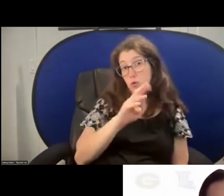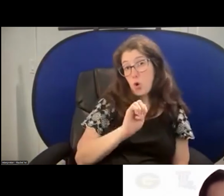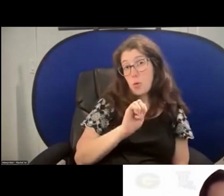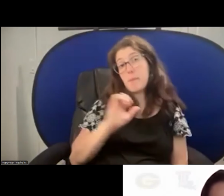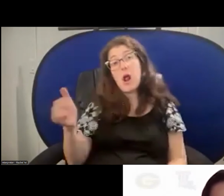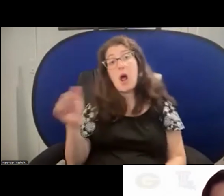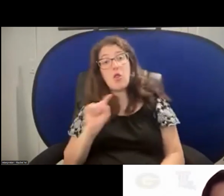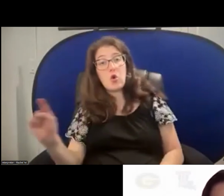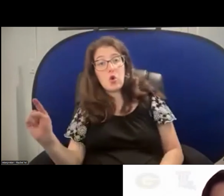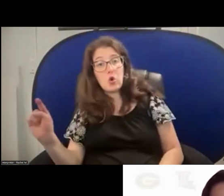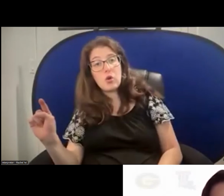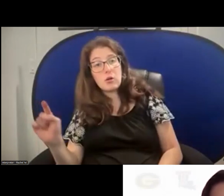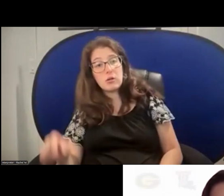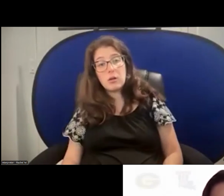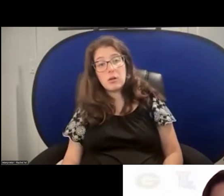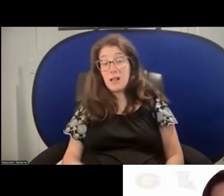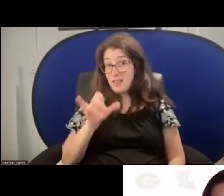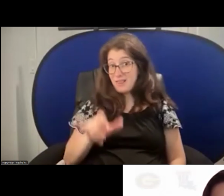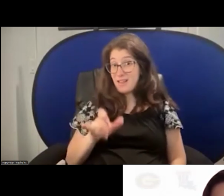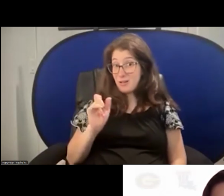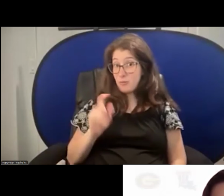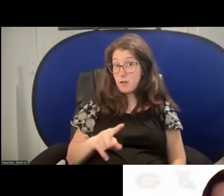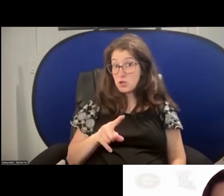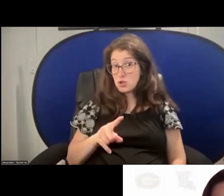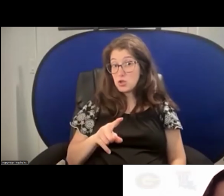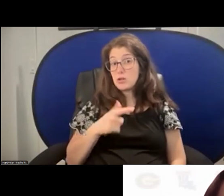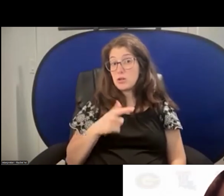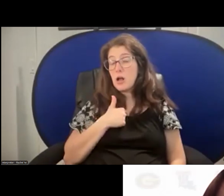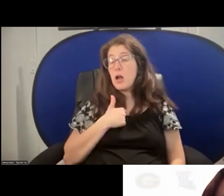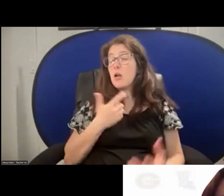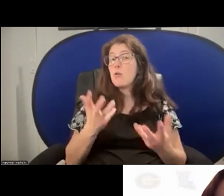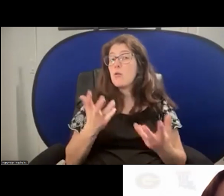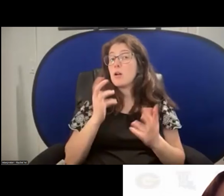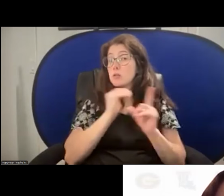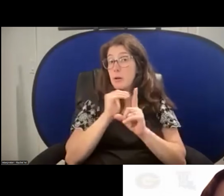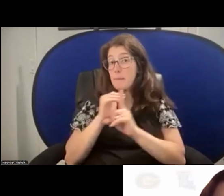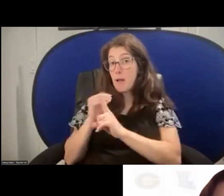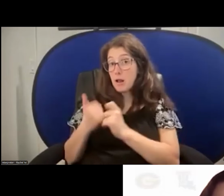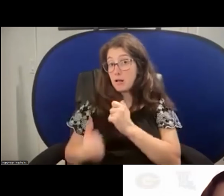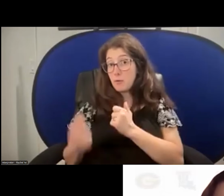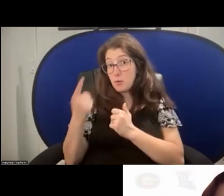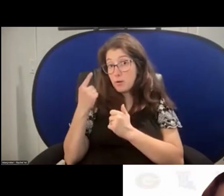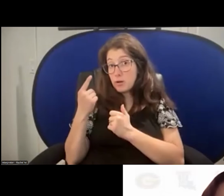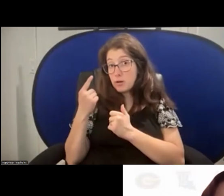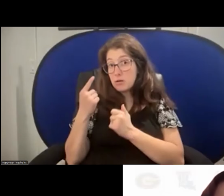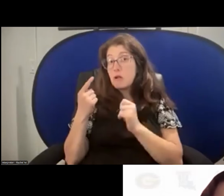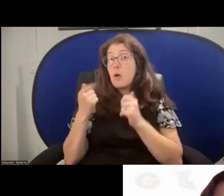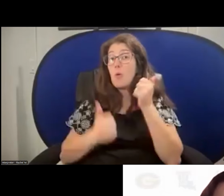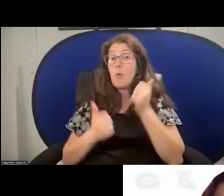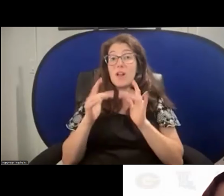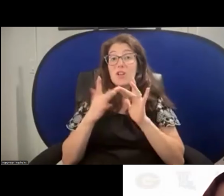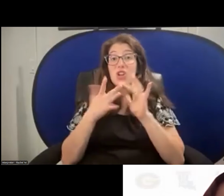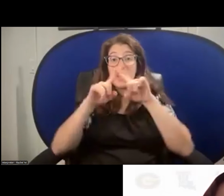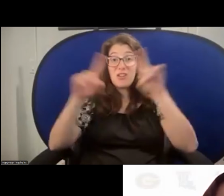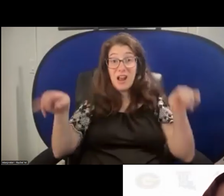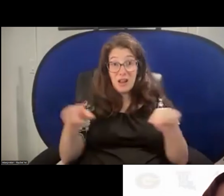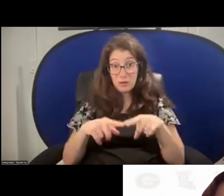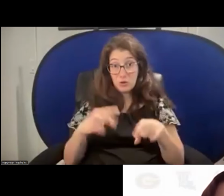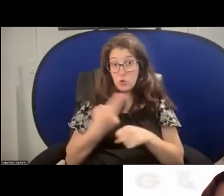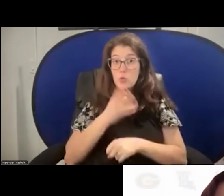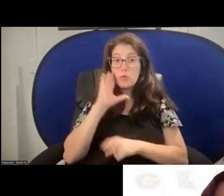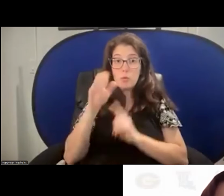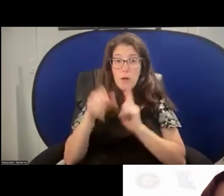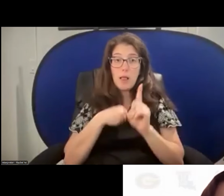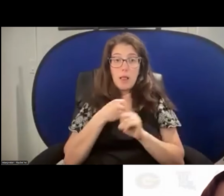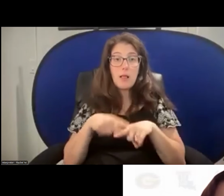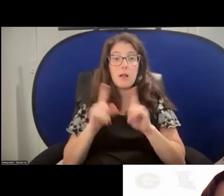And that particular question prompted me to remind everyone that browsers do make a difference. Web